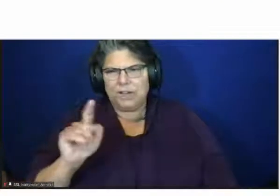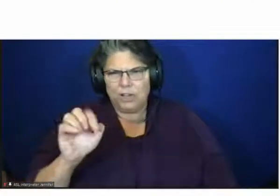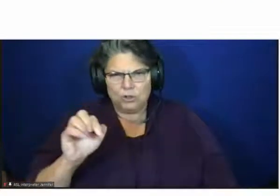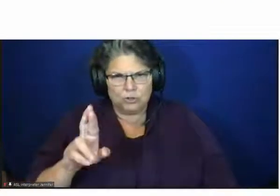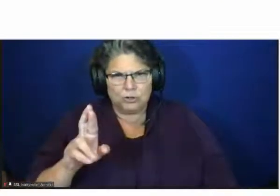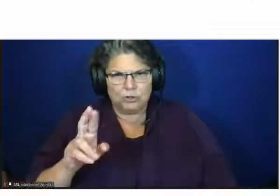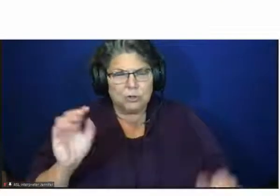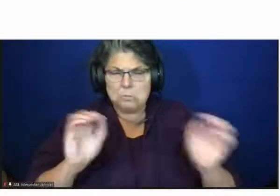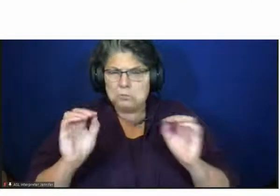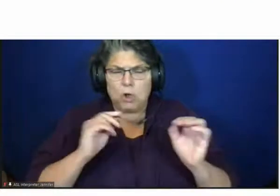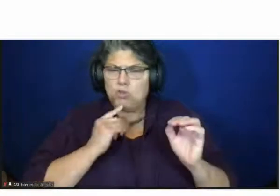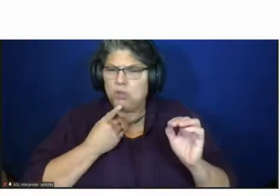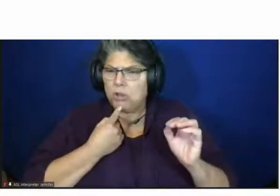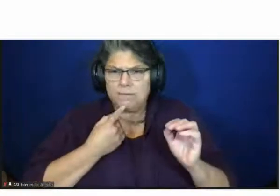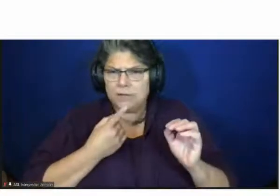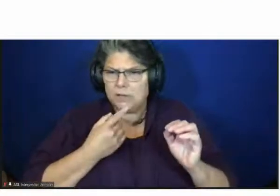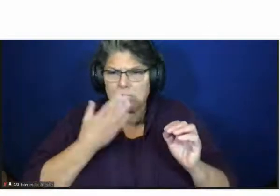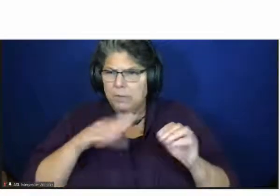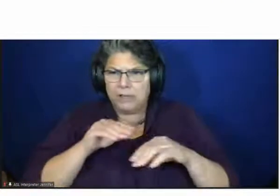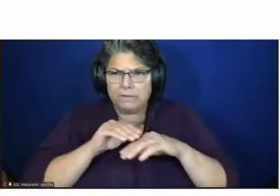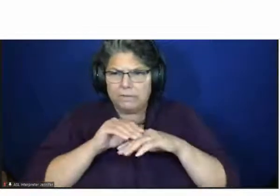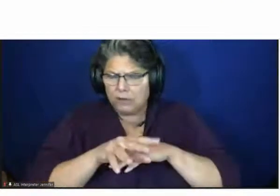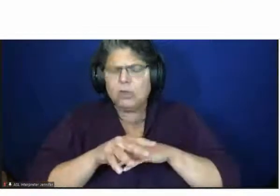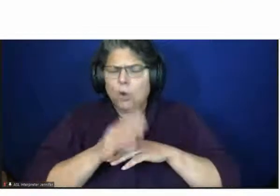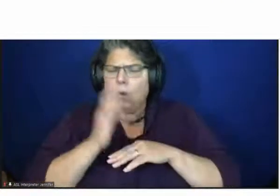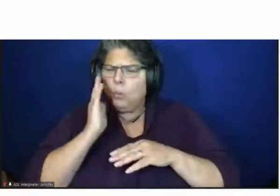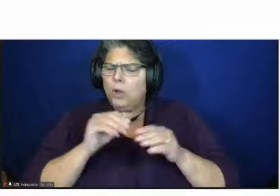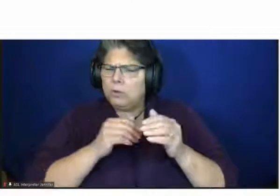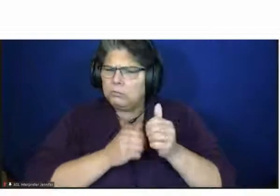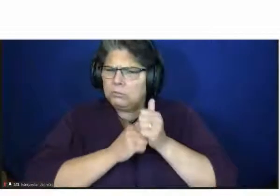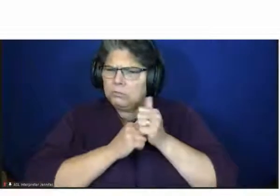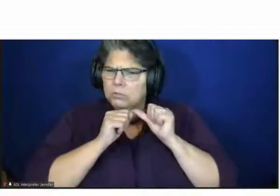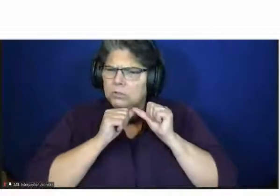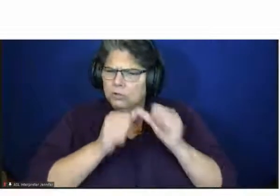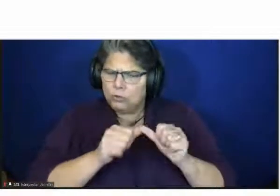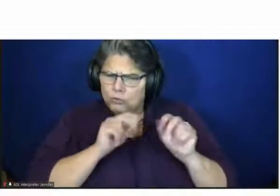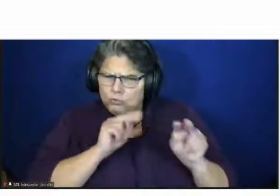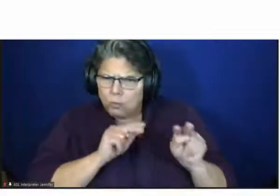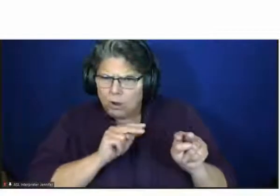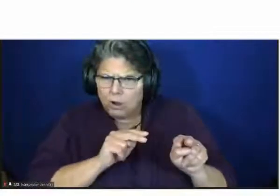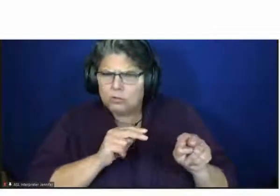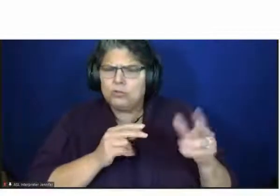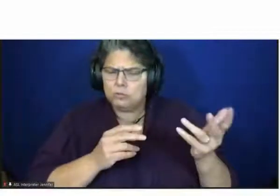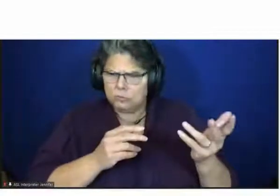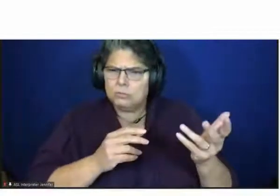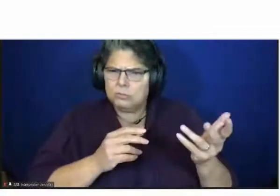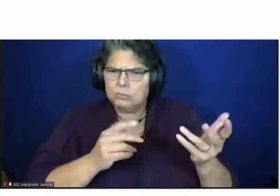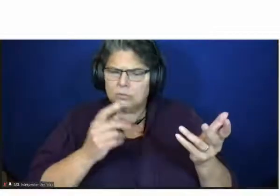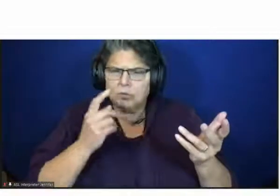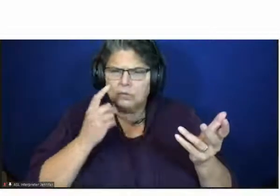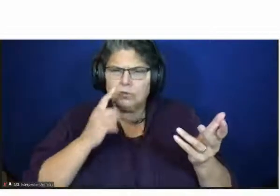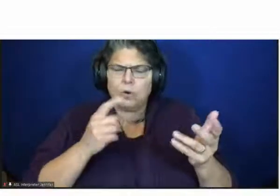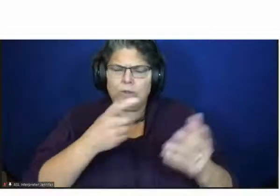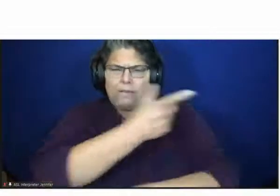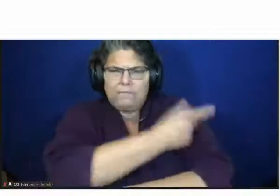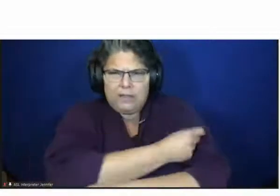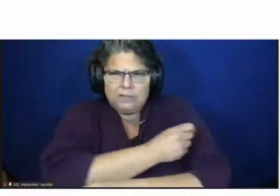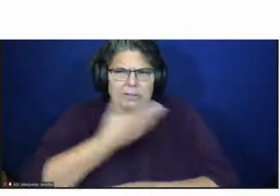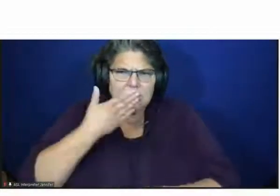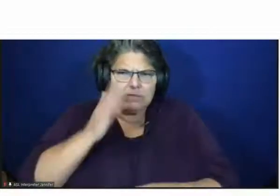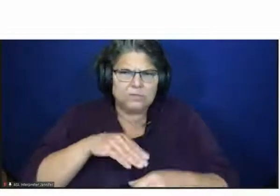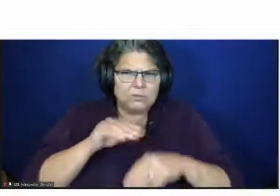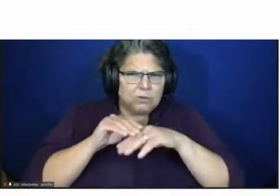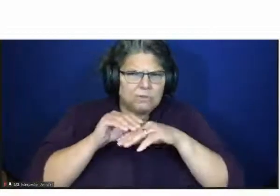group. We are going to continue to follow this using the Vaccine Adverse Event Reporting System, VAERS,